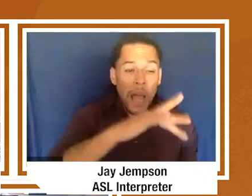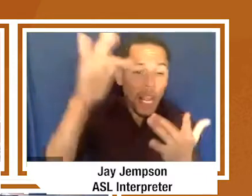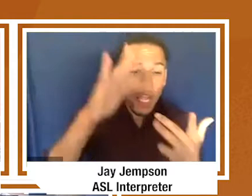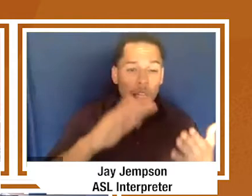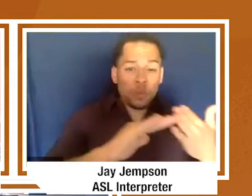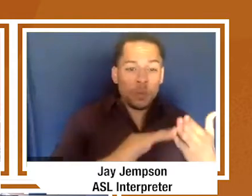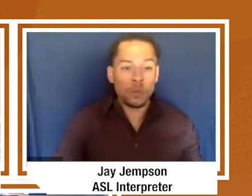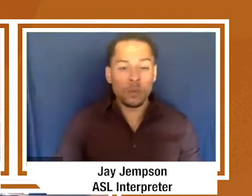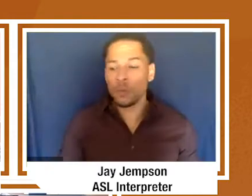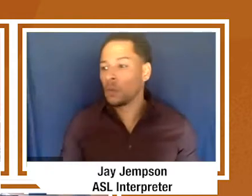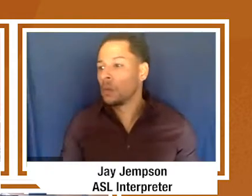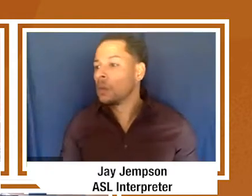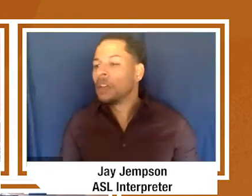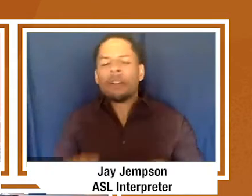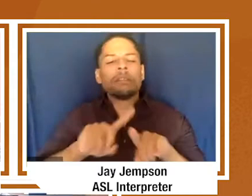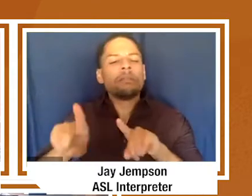our critics.